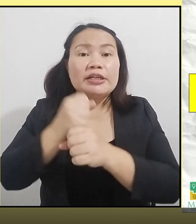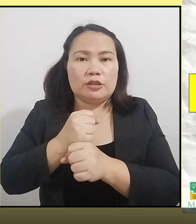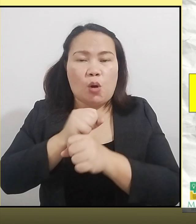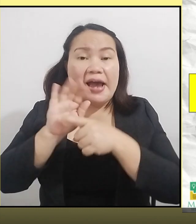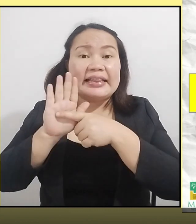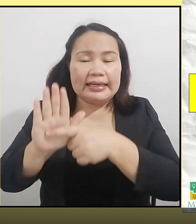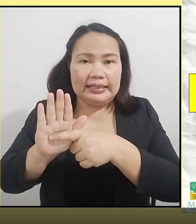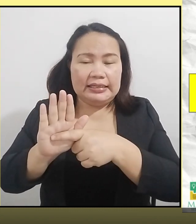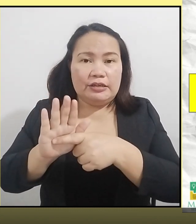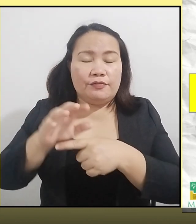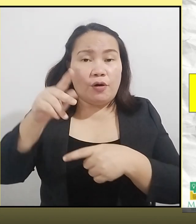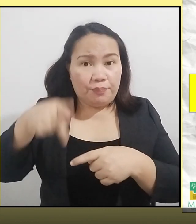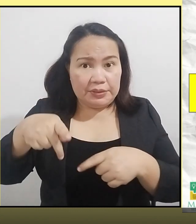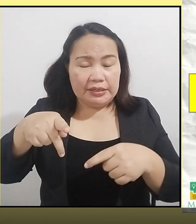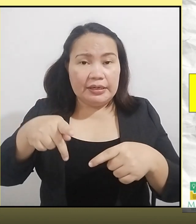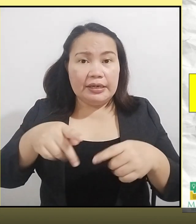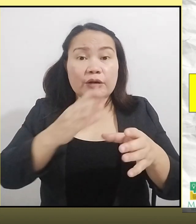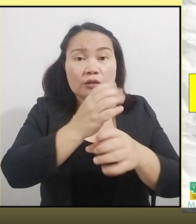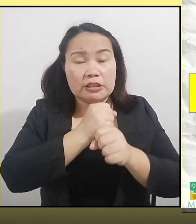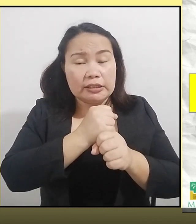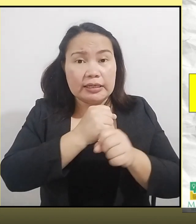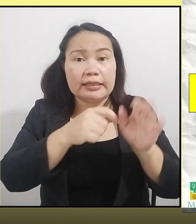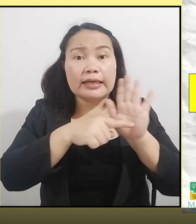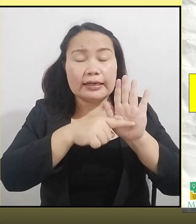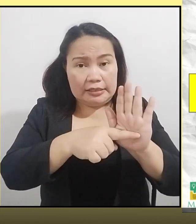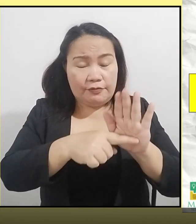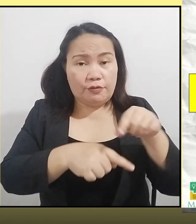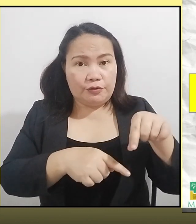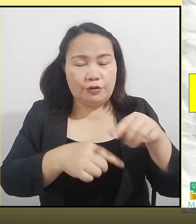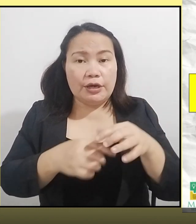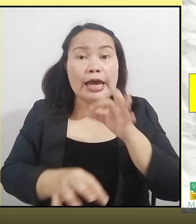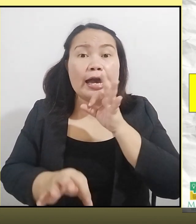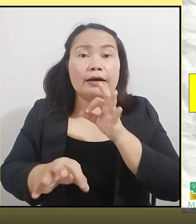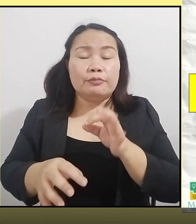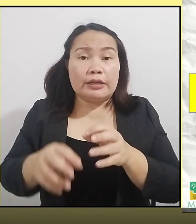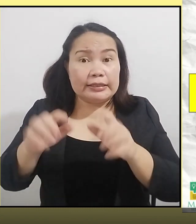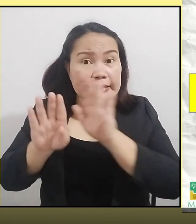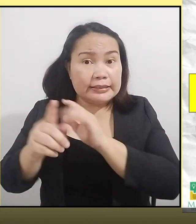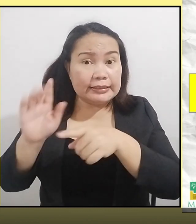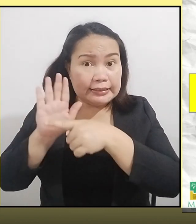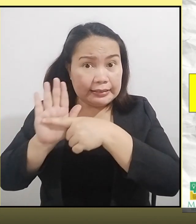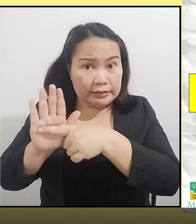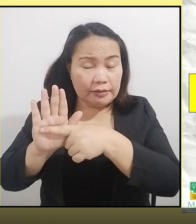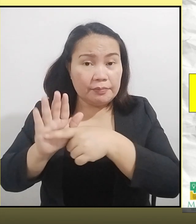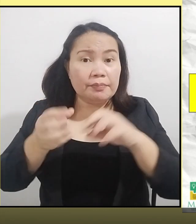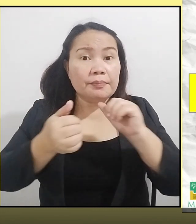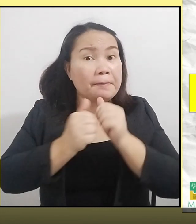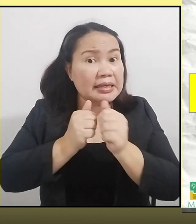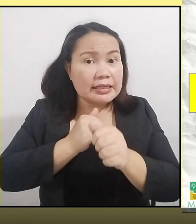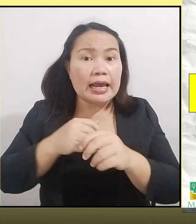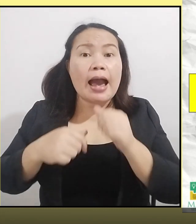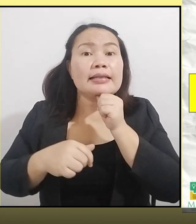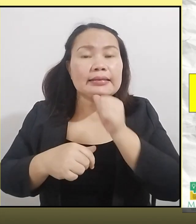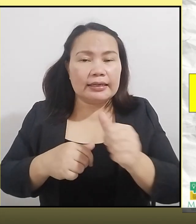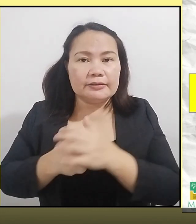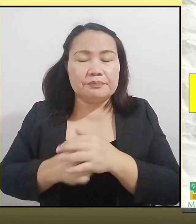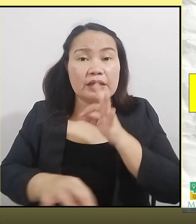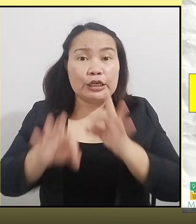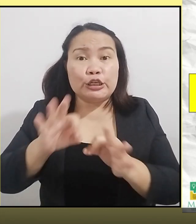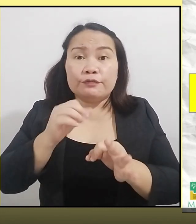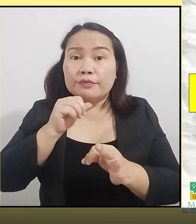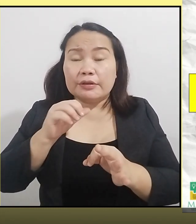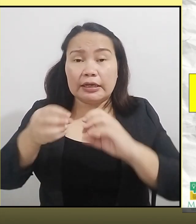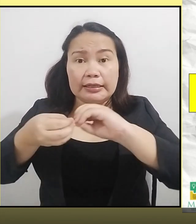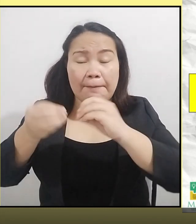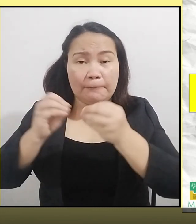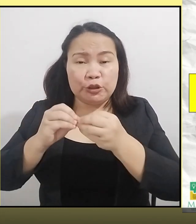and the conclusion. Ang statement natin ay, if not P, then not Q. If the number